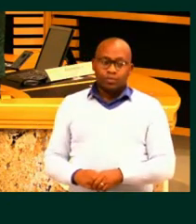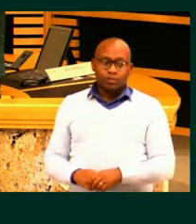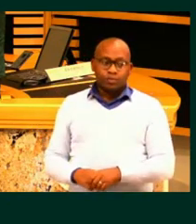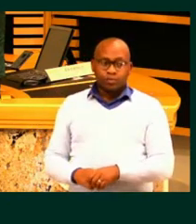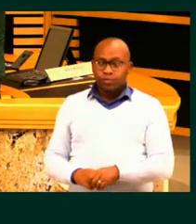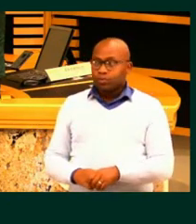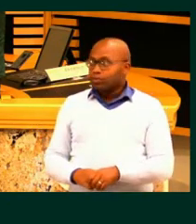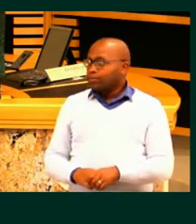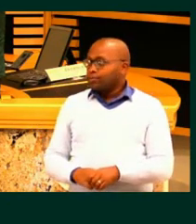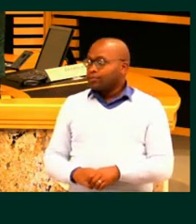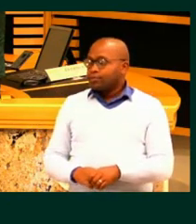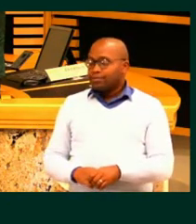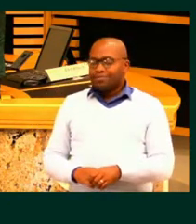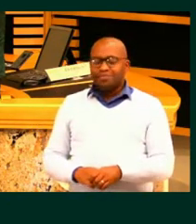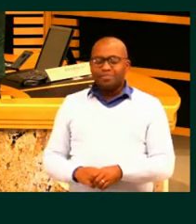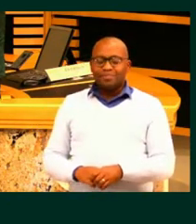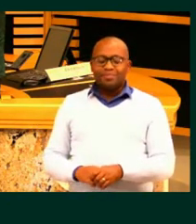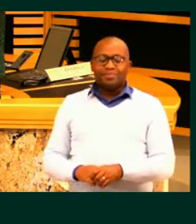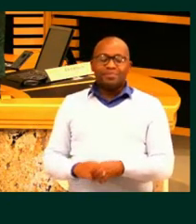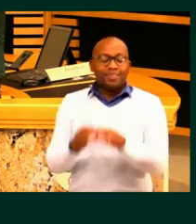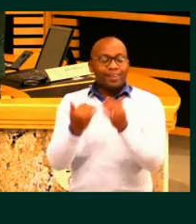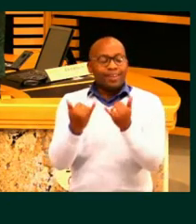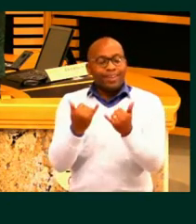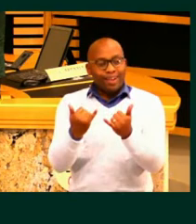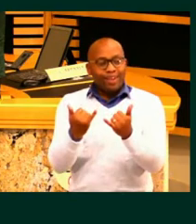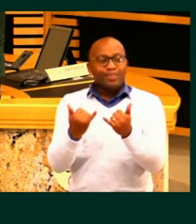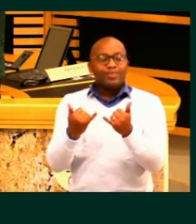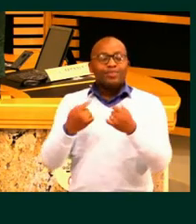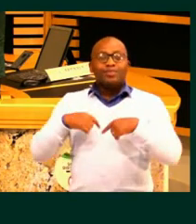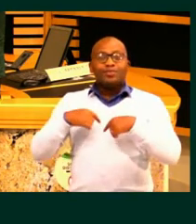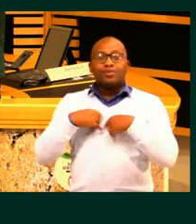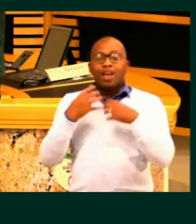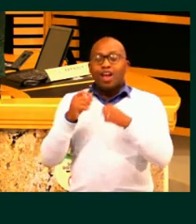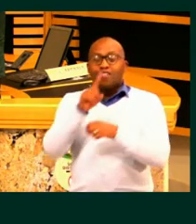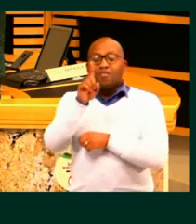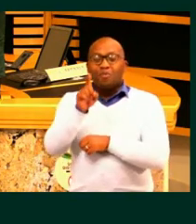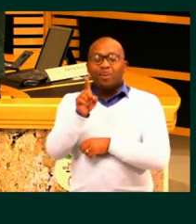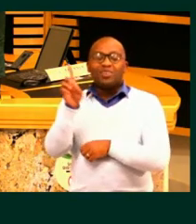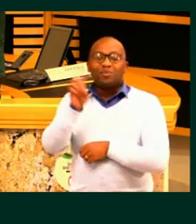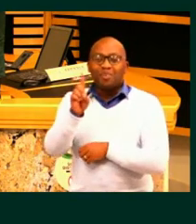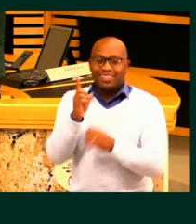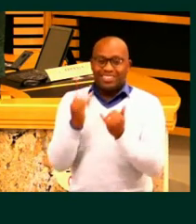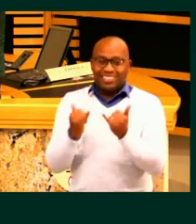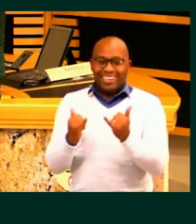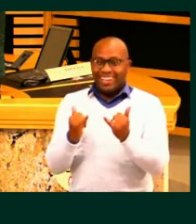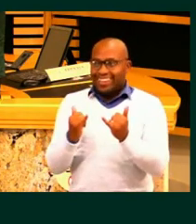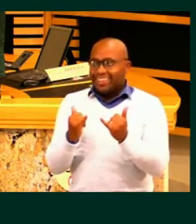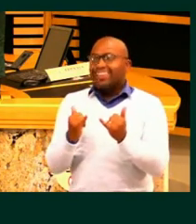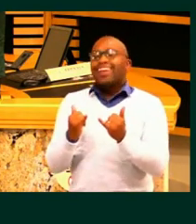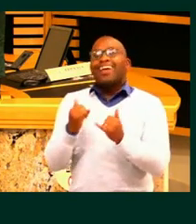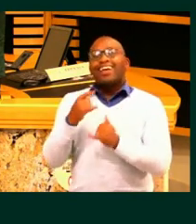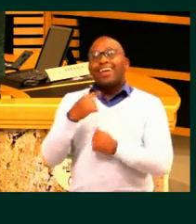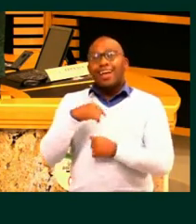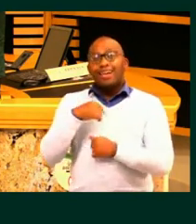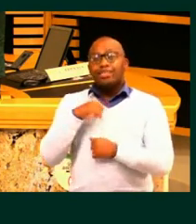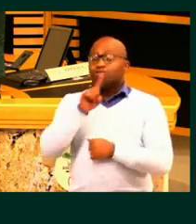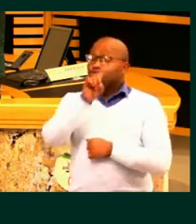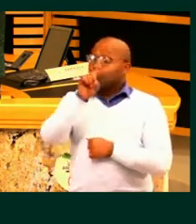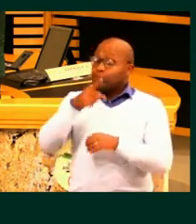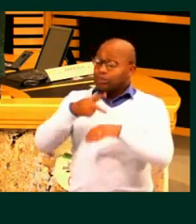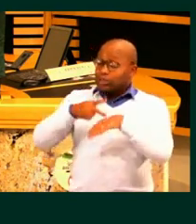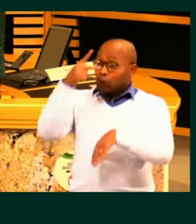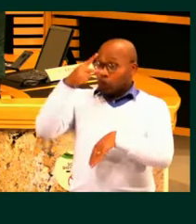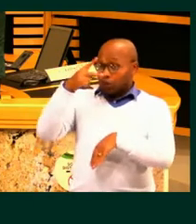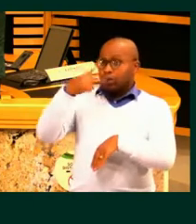Peace the motion before the house today is a straightforward one and it is the second time honorable Deputy